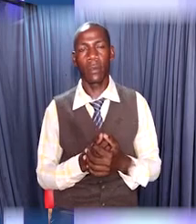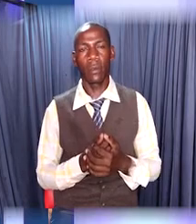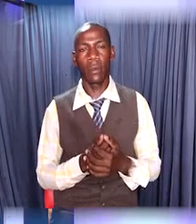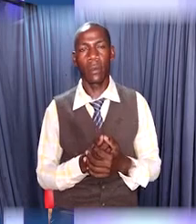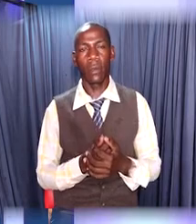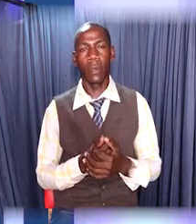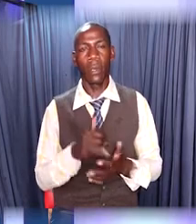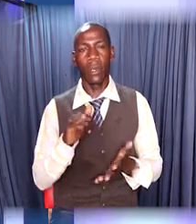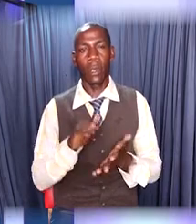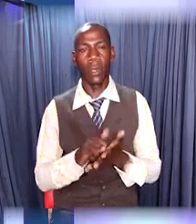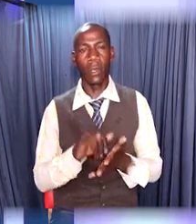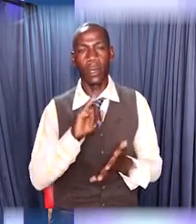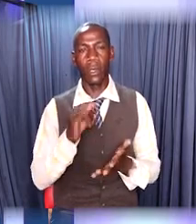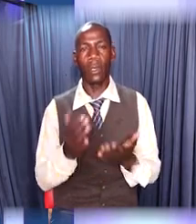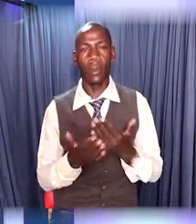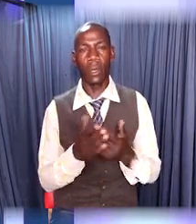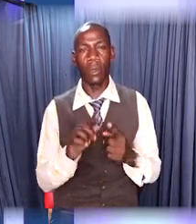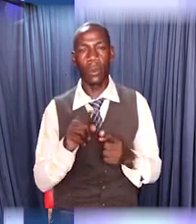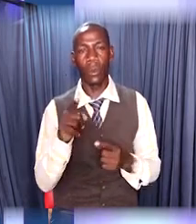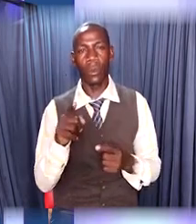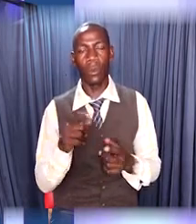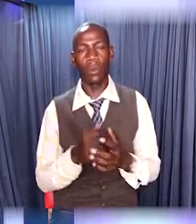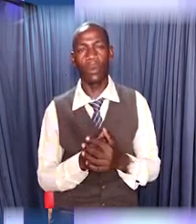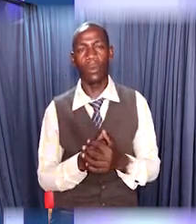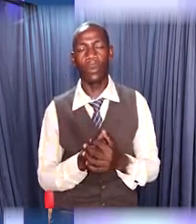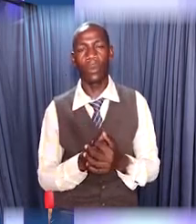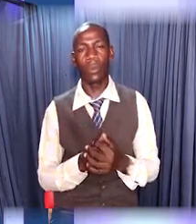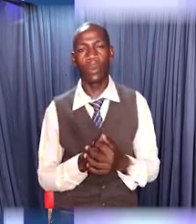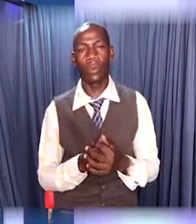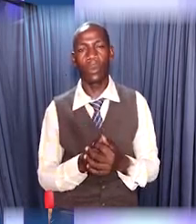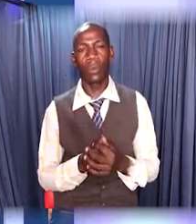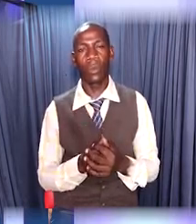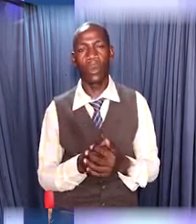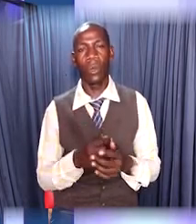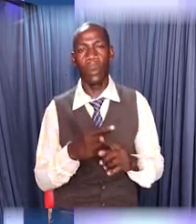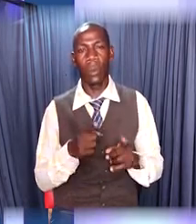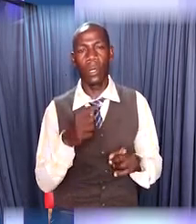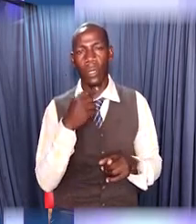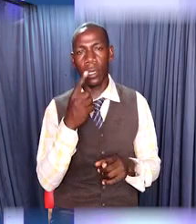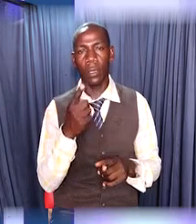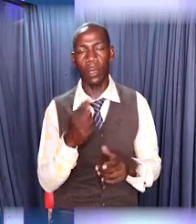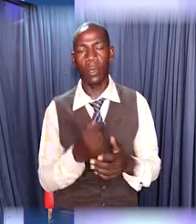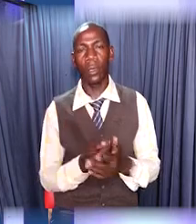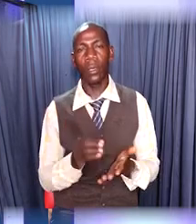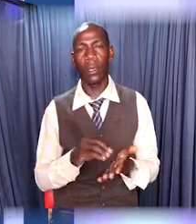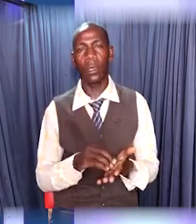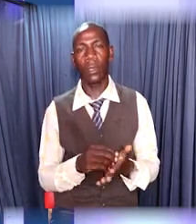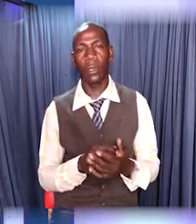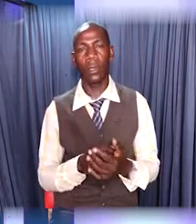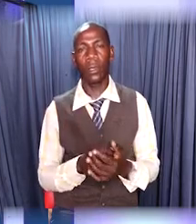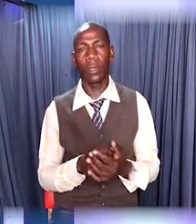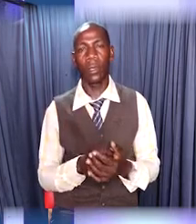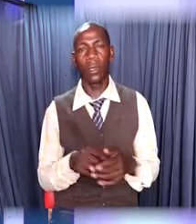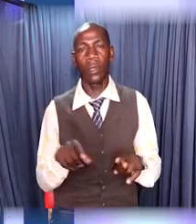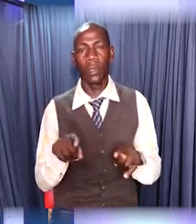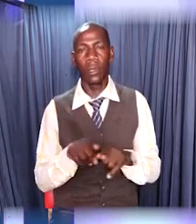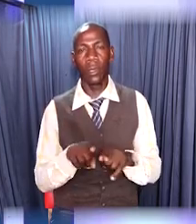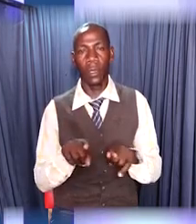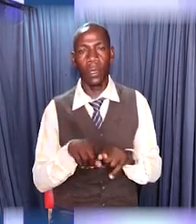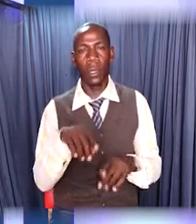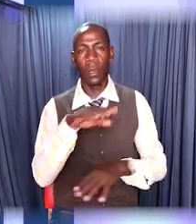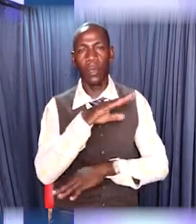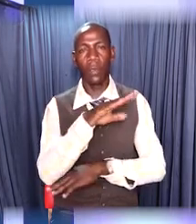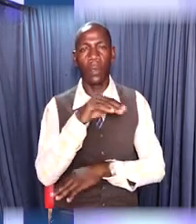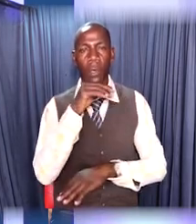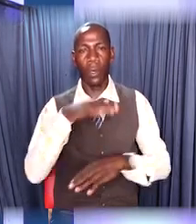life. Ni asubuhi kwako hiyo. Now that is a morning unto you. Lakini anasema, but it says again, hata jioni nayo usizuie